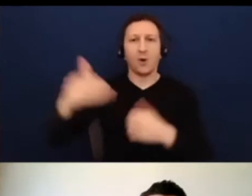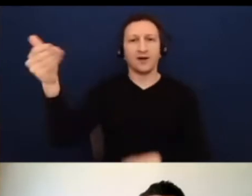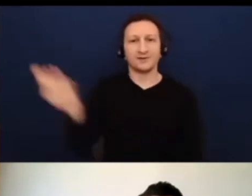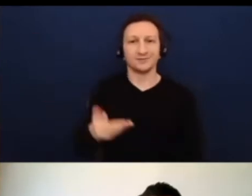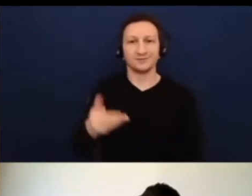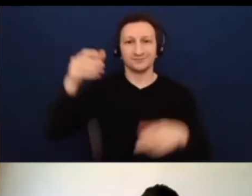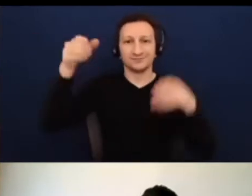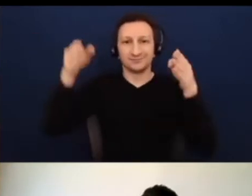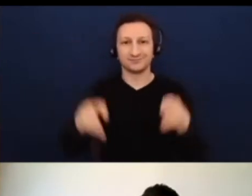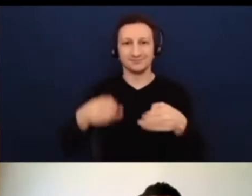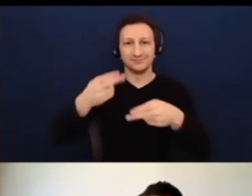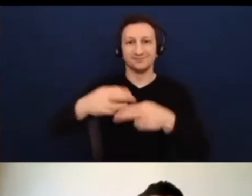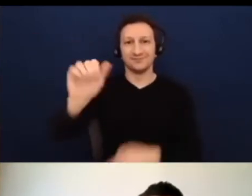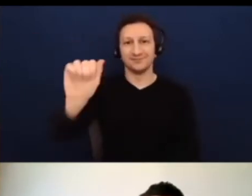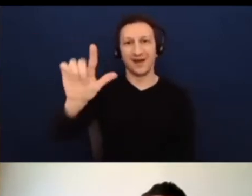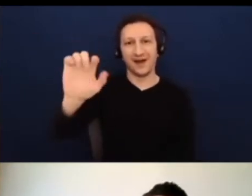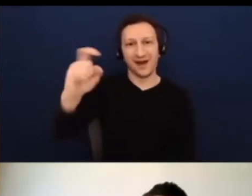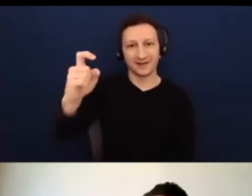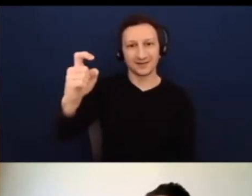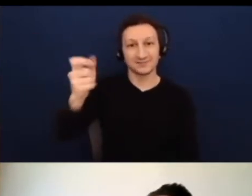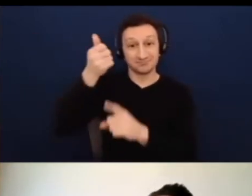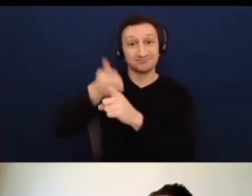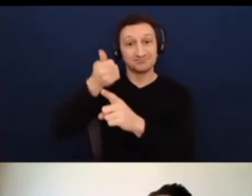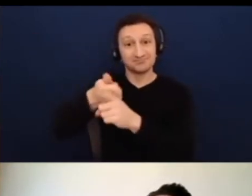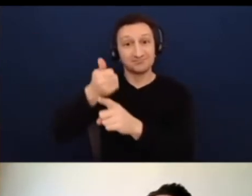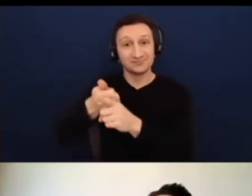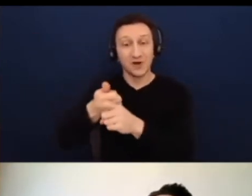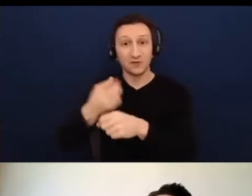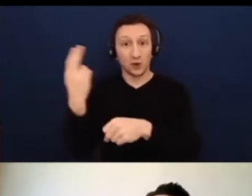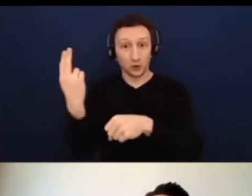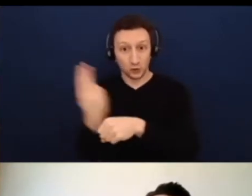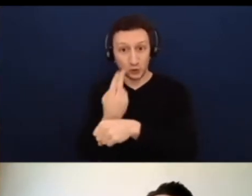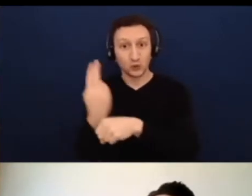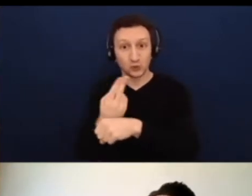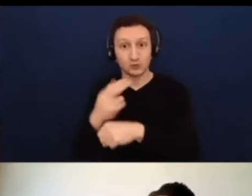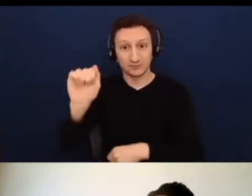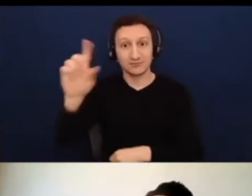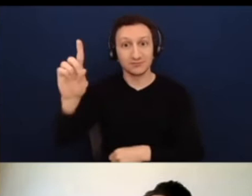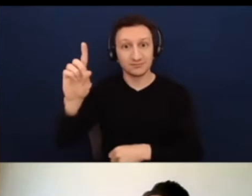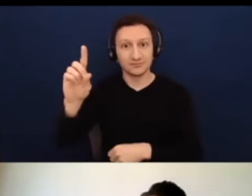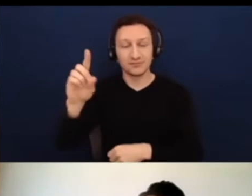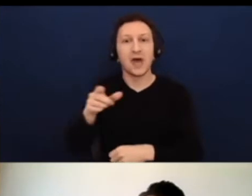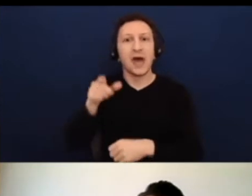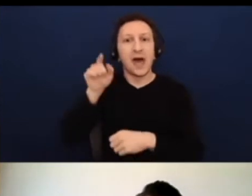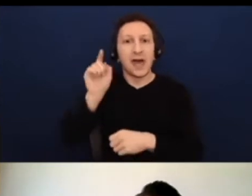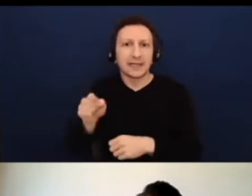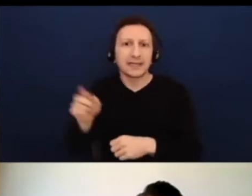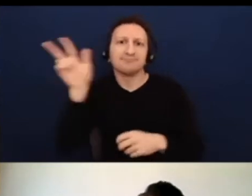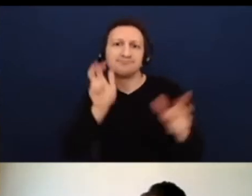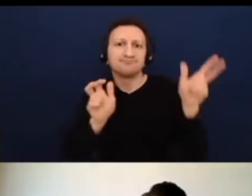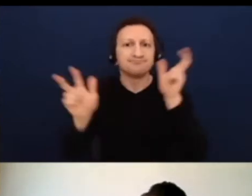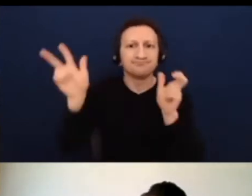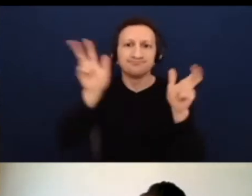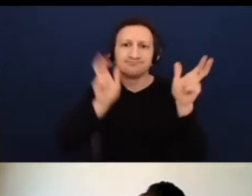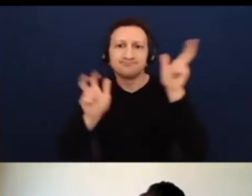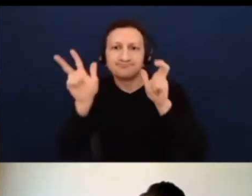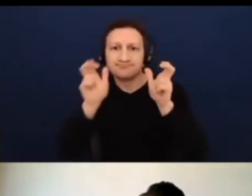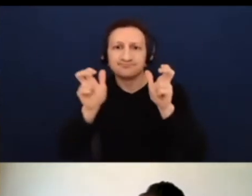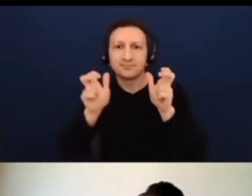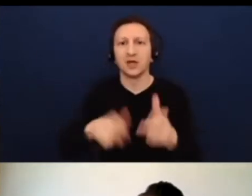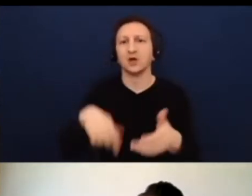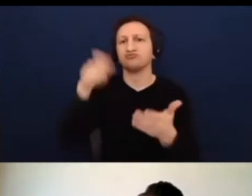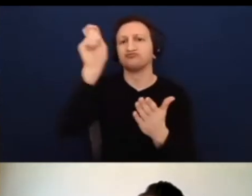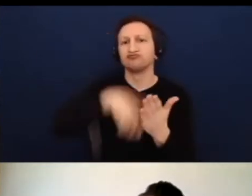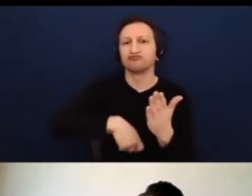is a consumer of audio description, and he also writes reviews about audio description. He's doing public speaking.